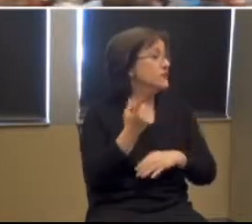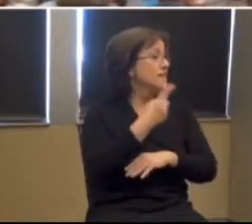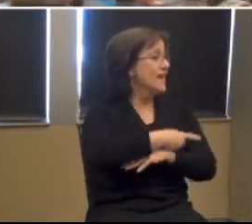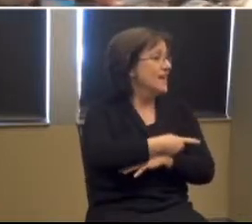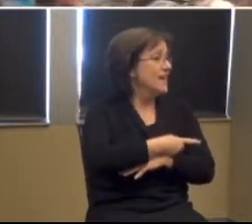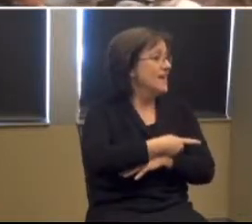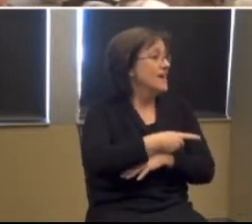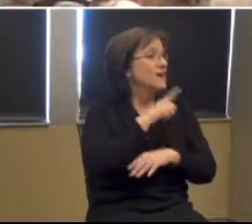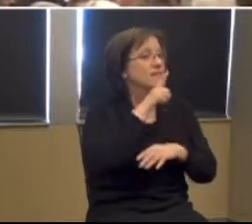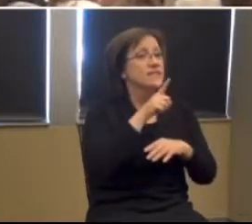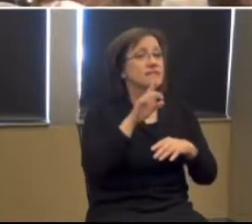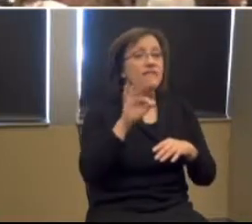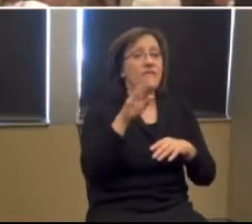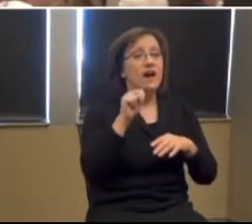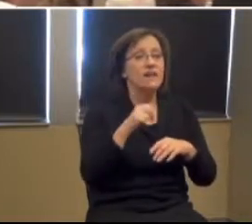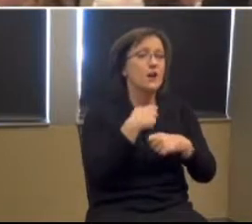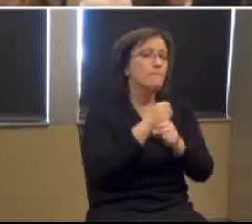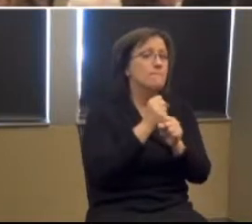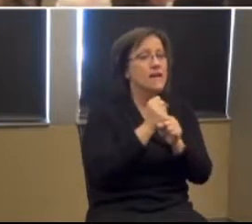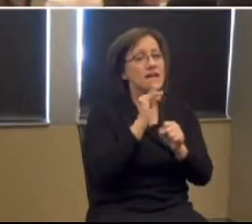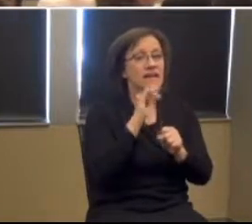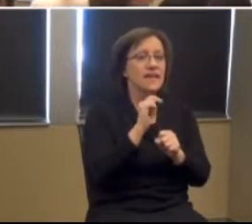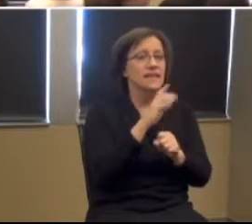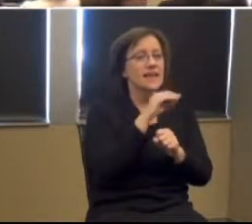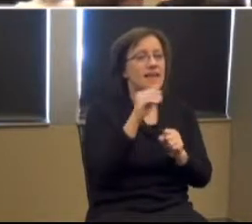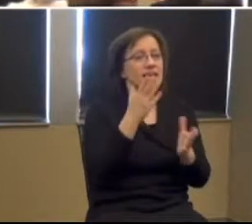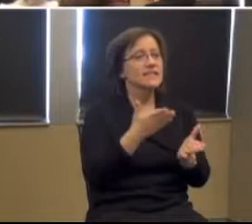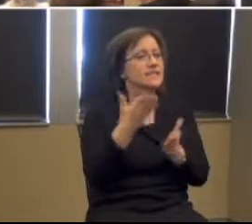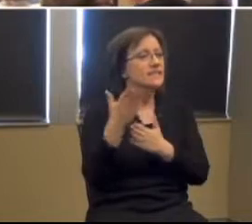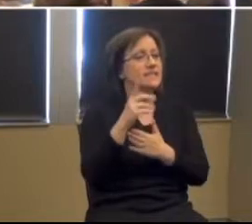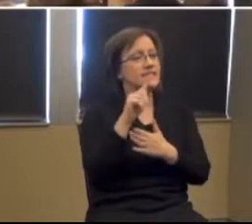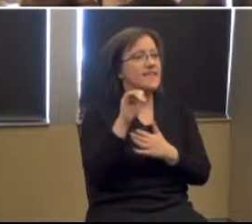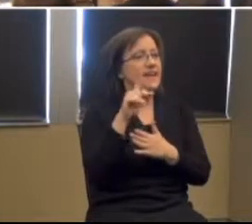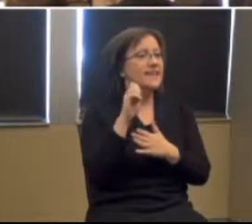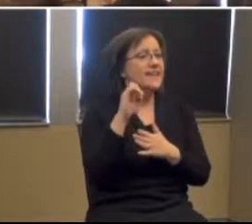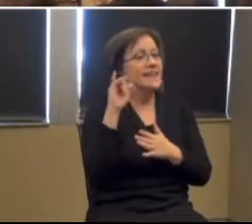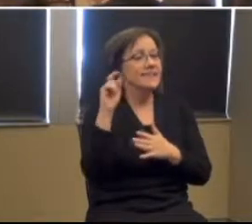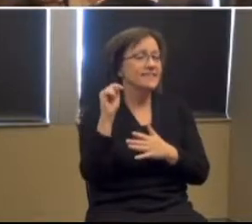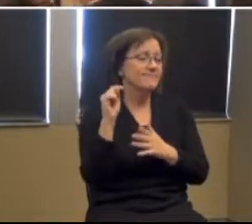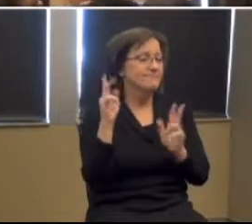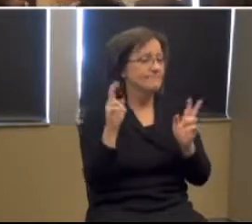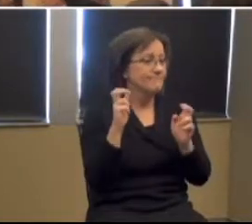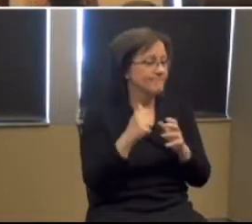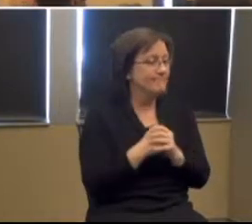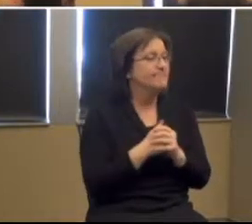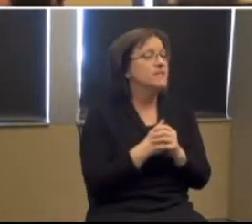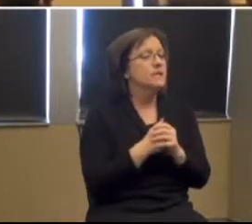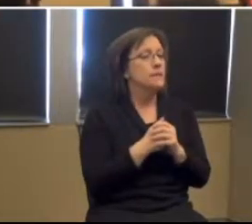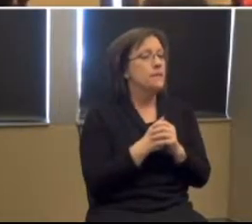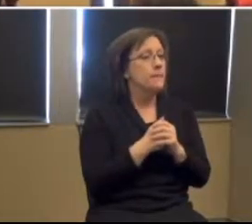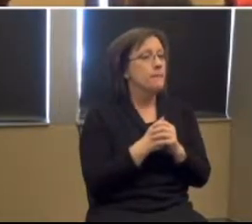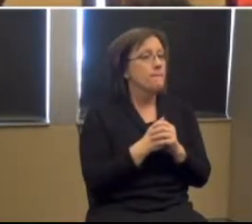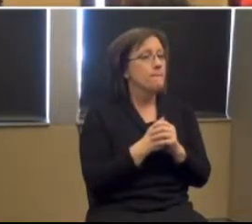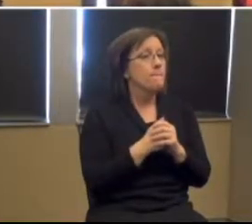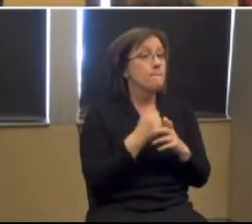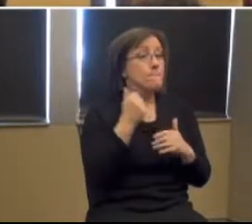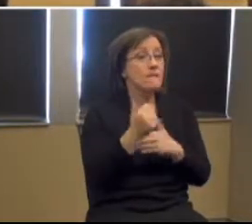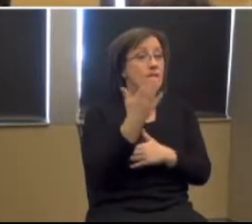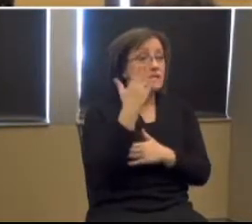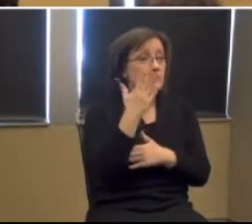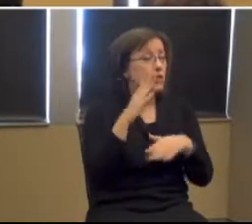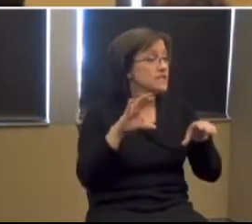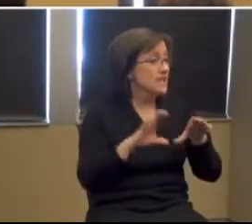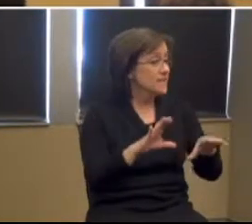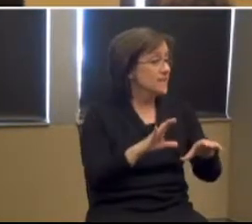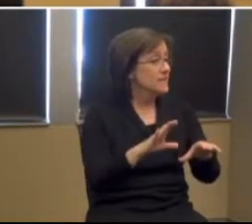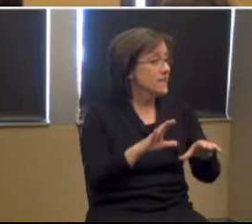fun make it and take it, where we're going to take you back to that little activity that we did this morning, where we asked you